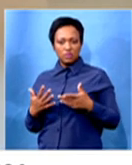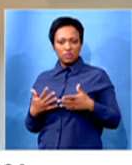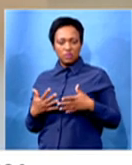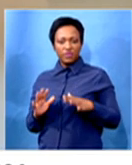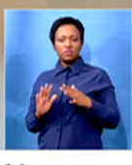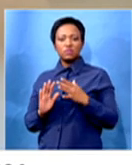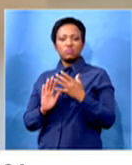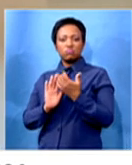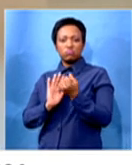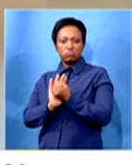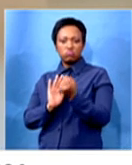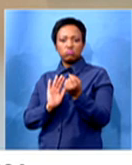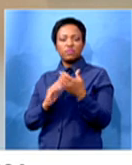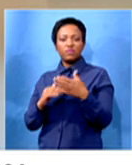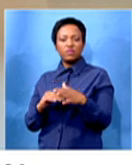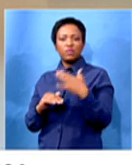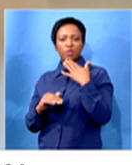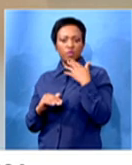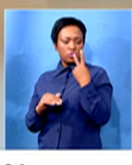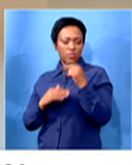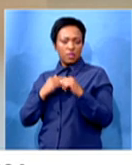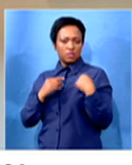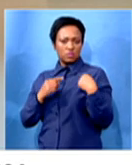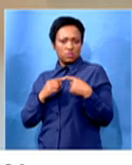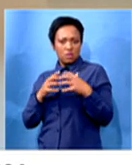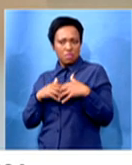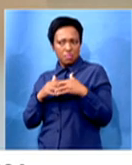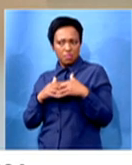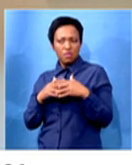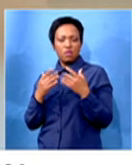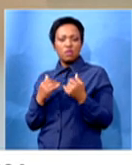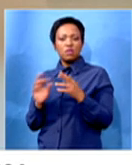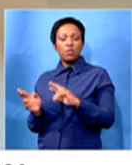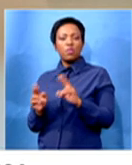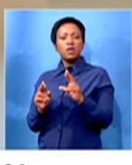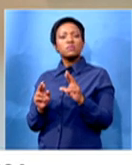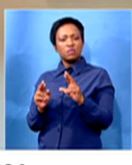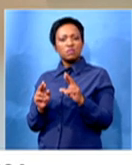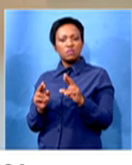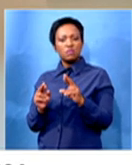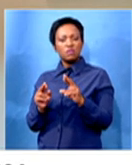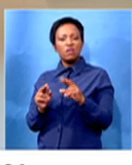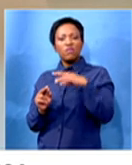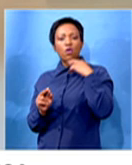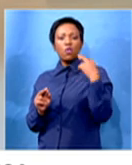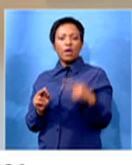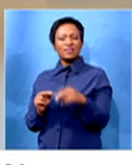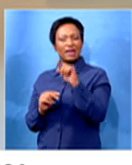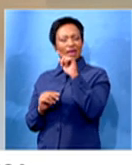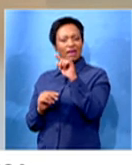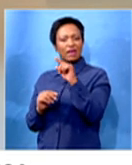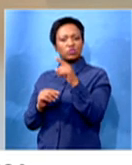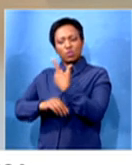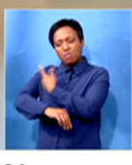this vaccine, and I mean, this is 2 months in the making, and is ready for a rollout of Russian citizens. I mean, what do you make of